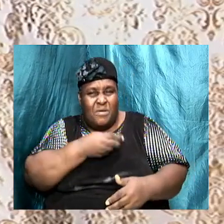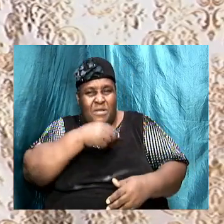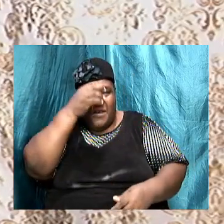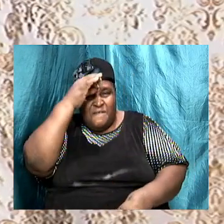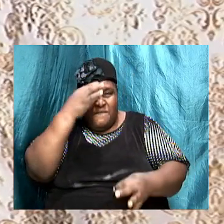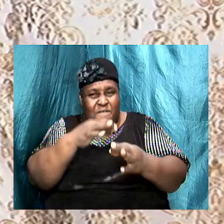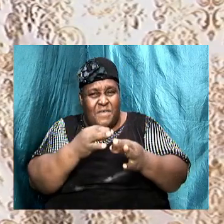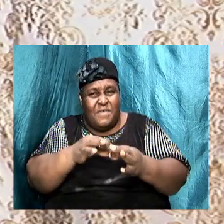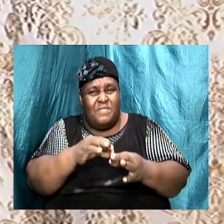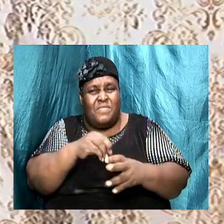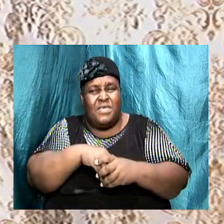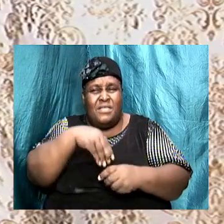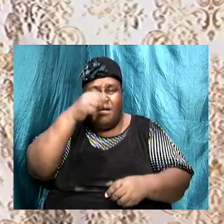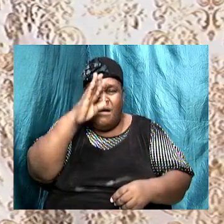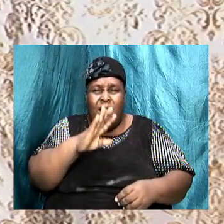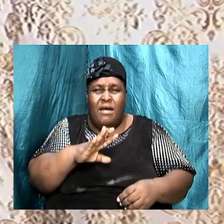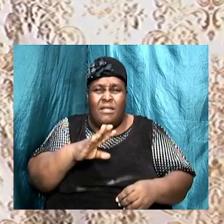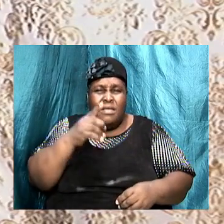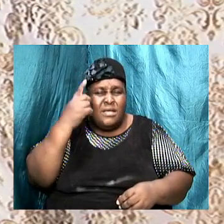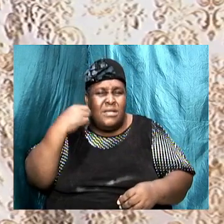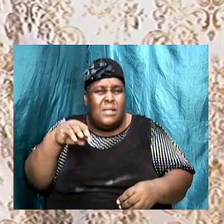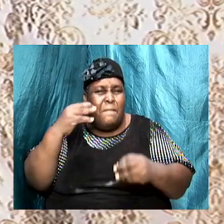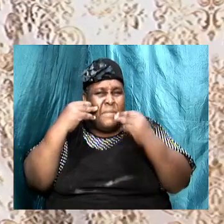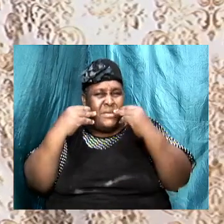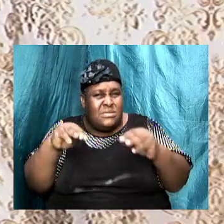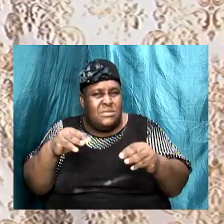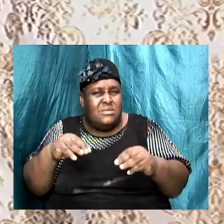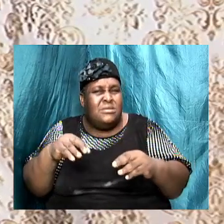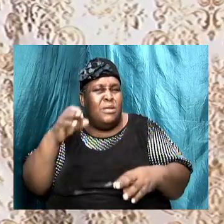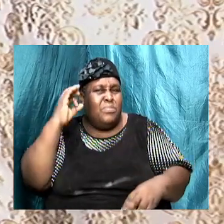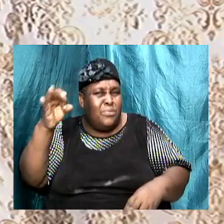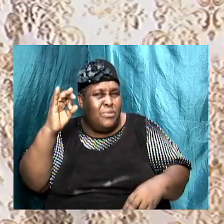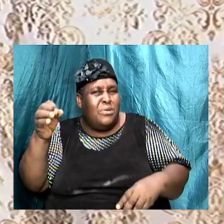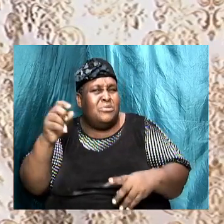message that was presented to us, the same message.